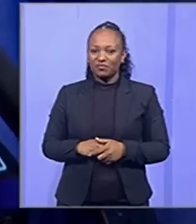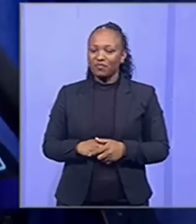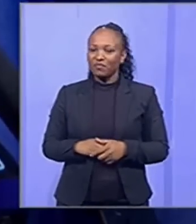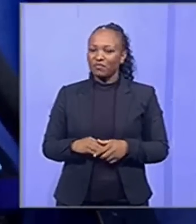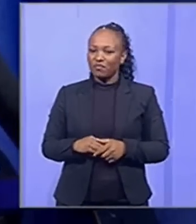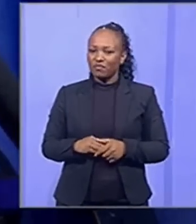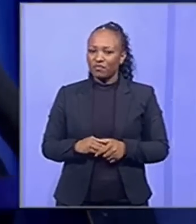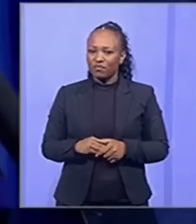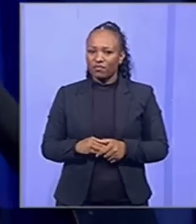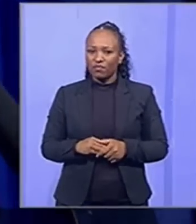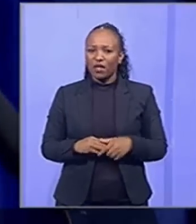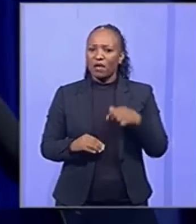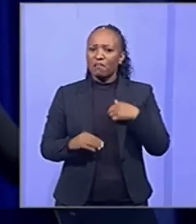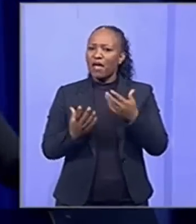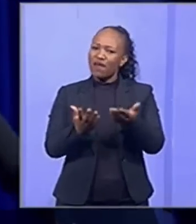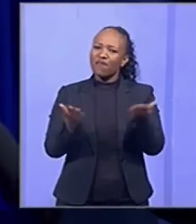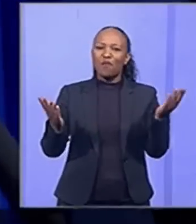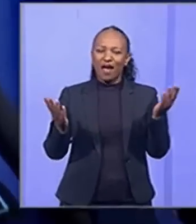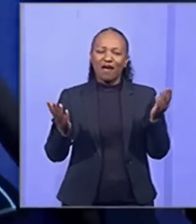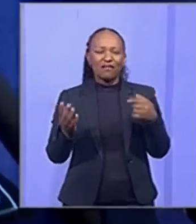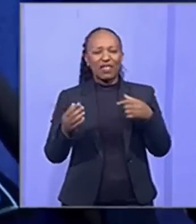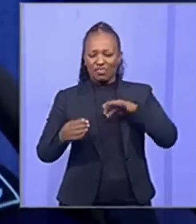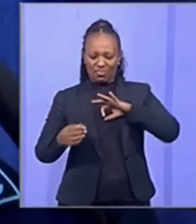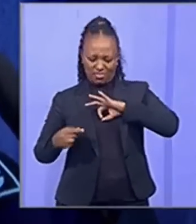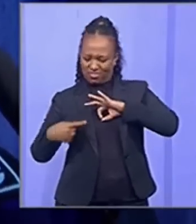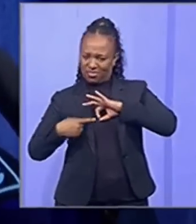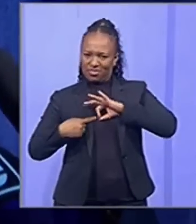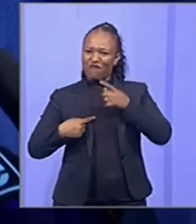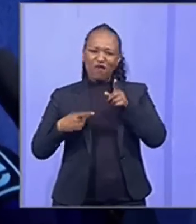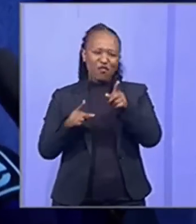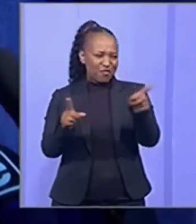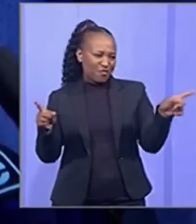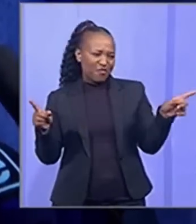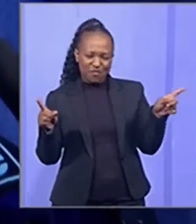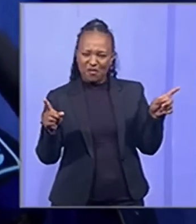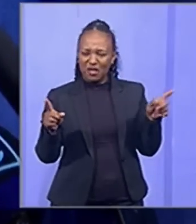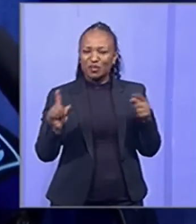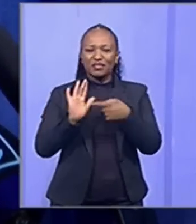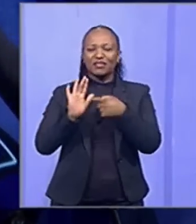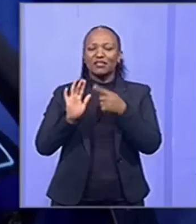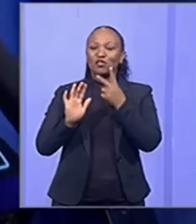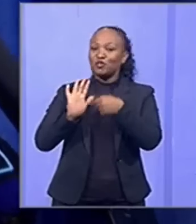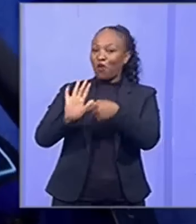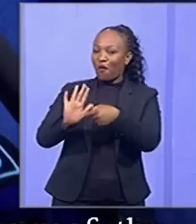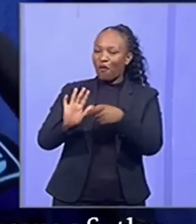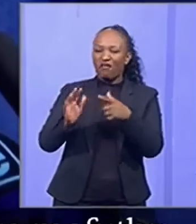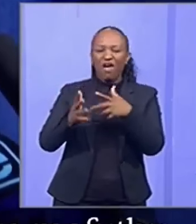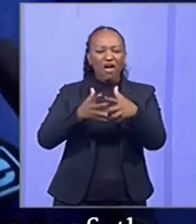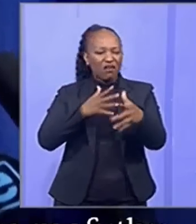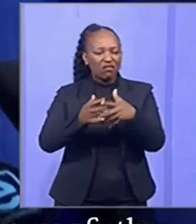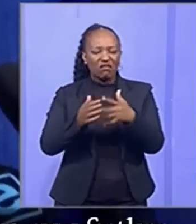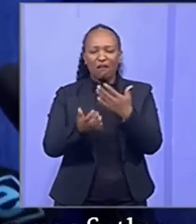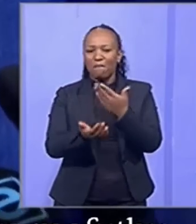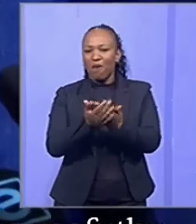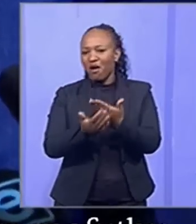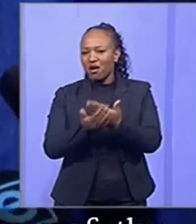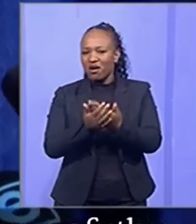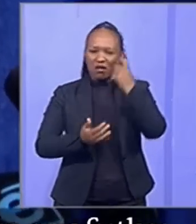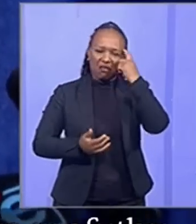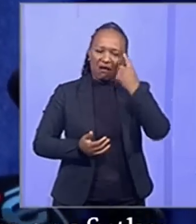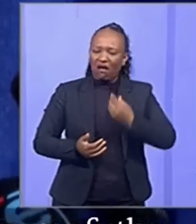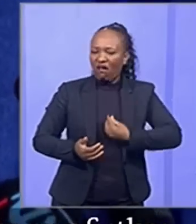just everyone. This was for you guys, to show you guys that it's possible. Anything is possible, guys. Don't think that you are young, you cannot accomplish